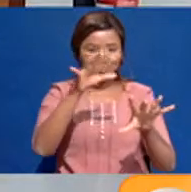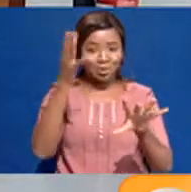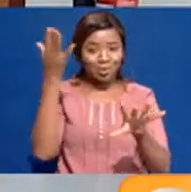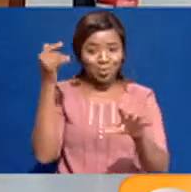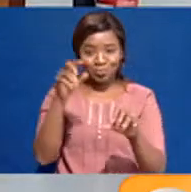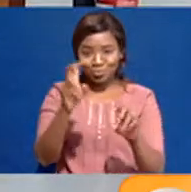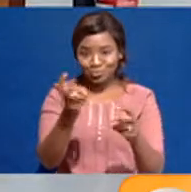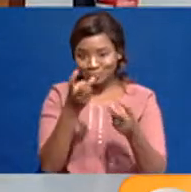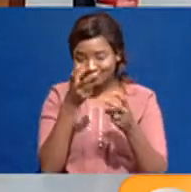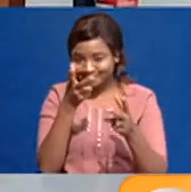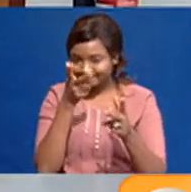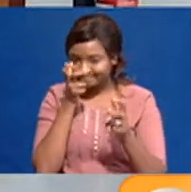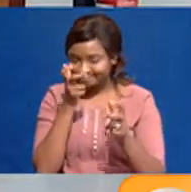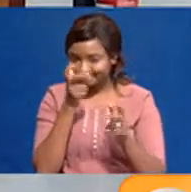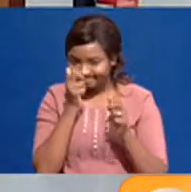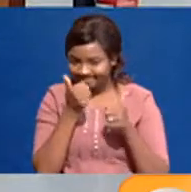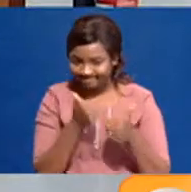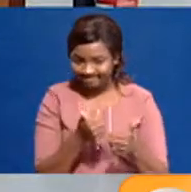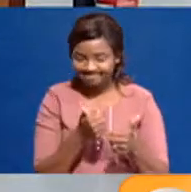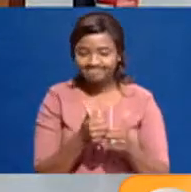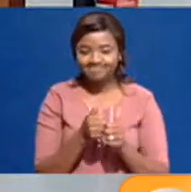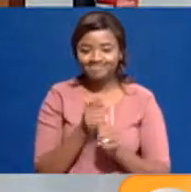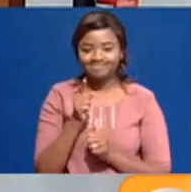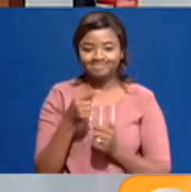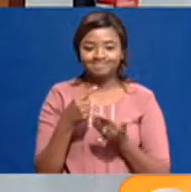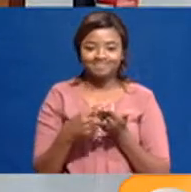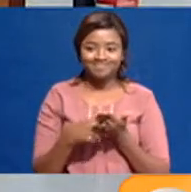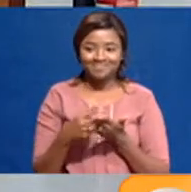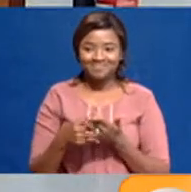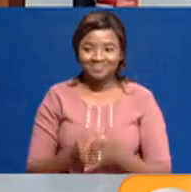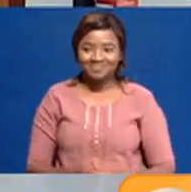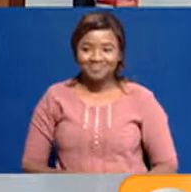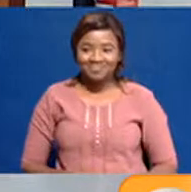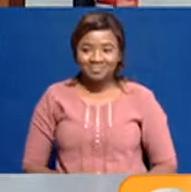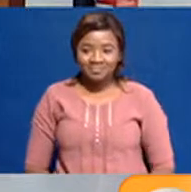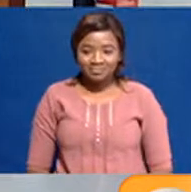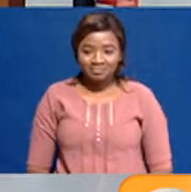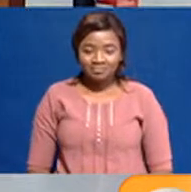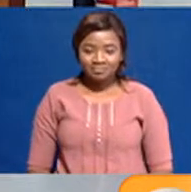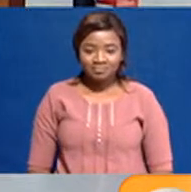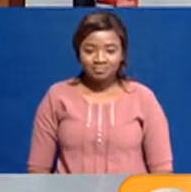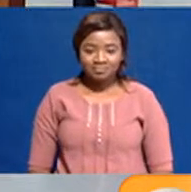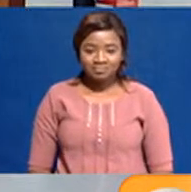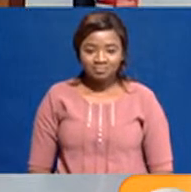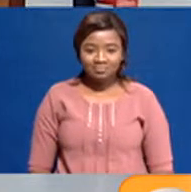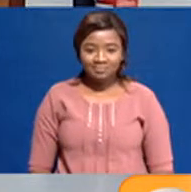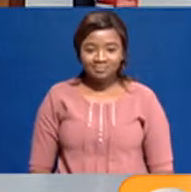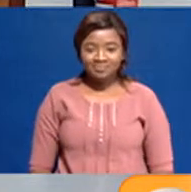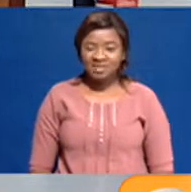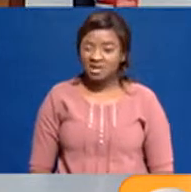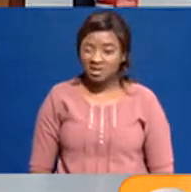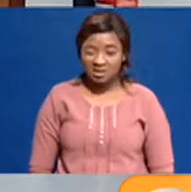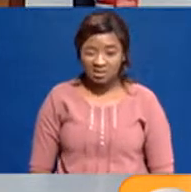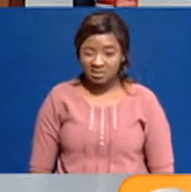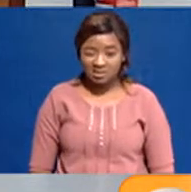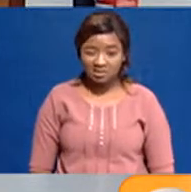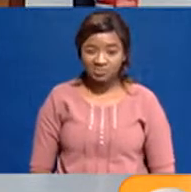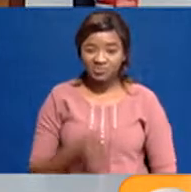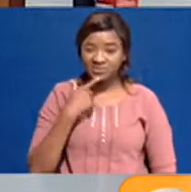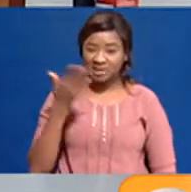there. This is the kind of conversation we should be having. So you disagree with my Mulolongo. You exaggerated and